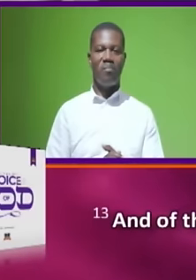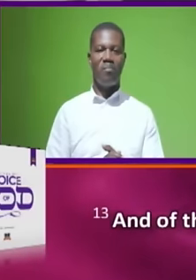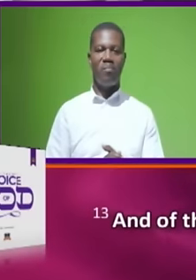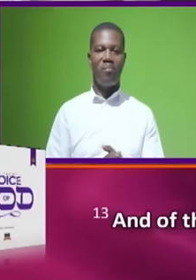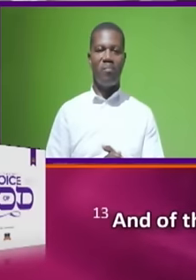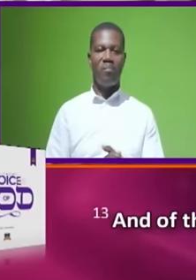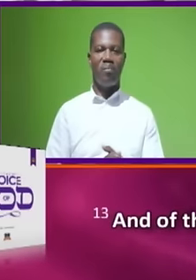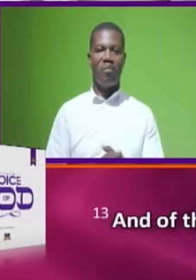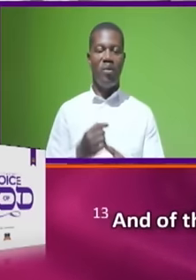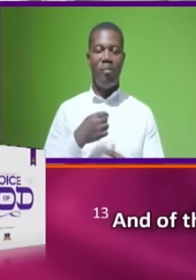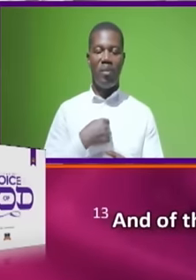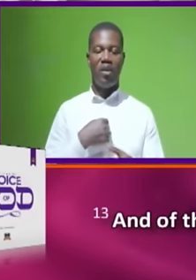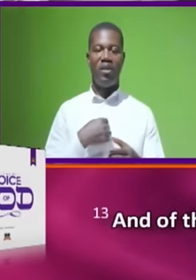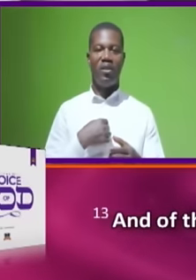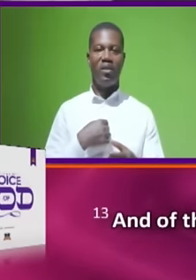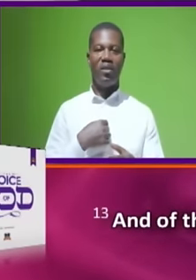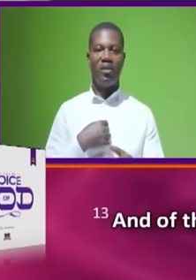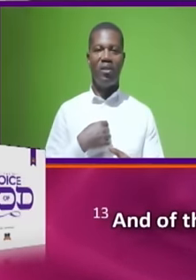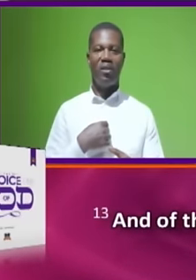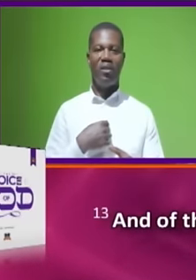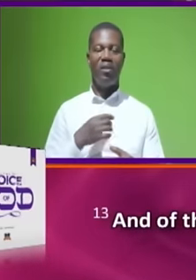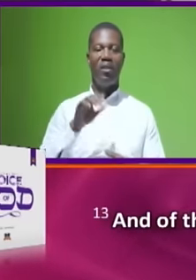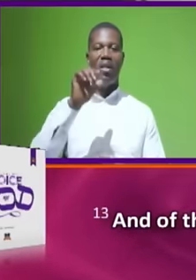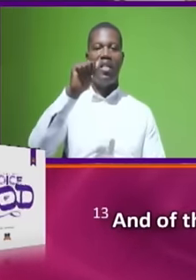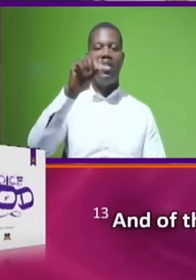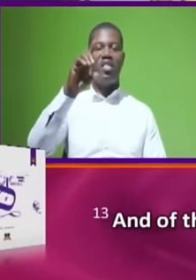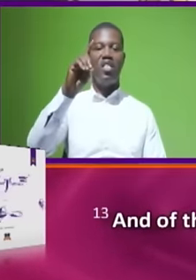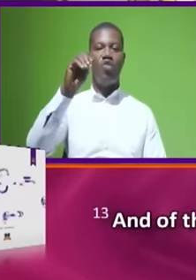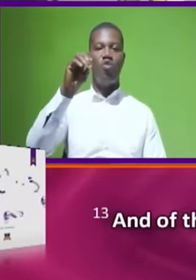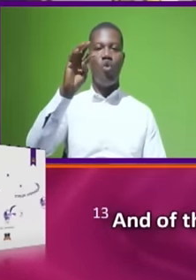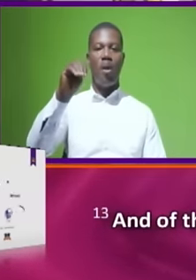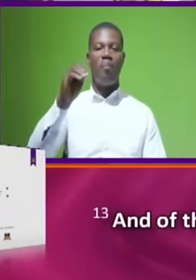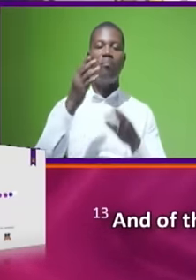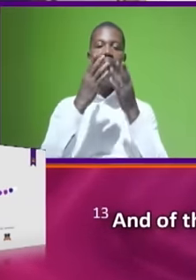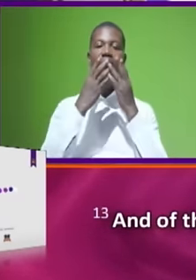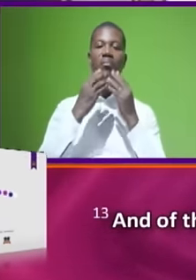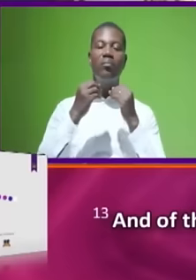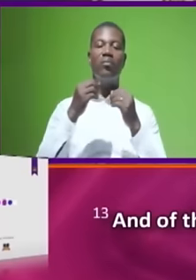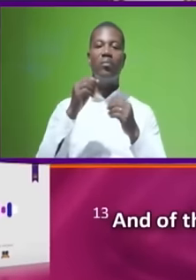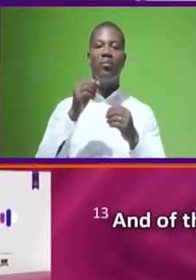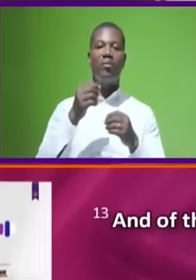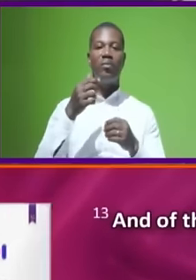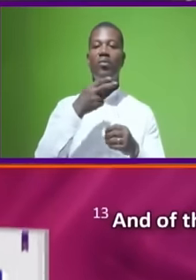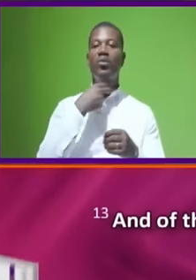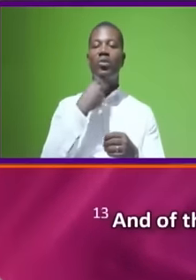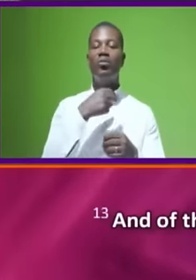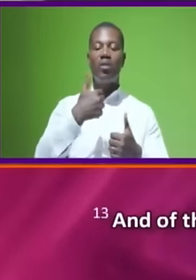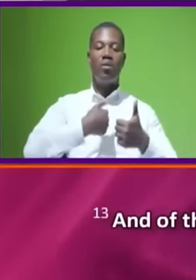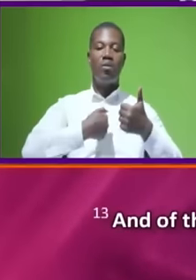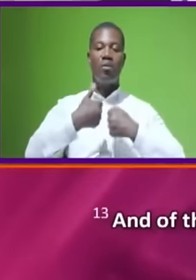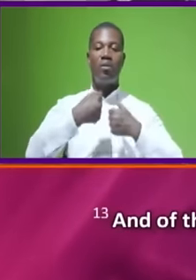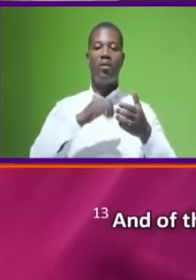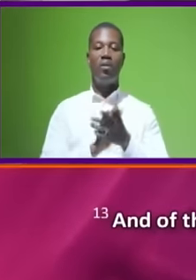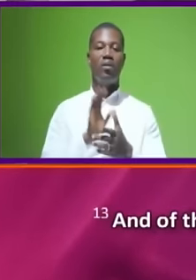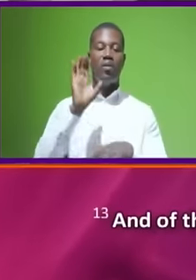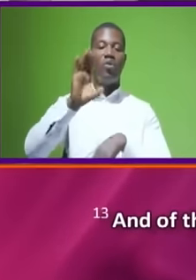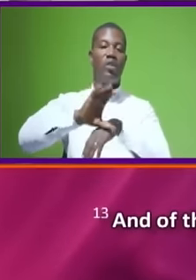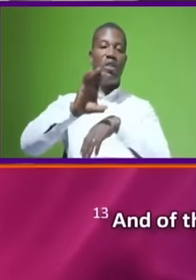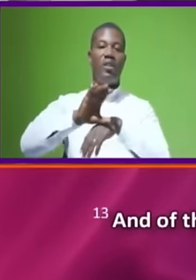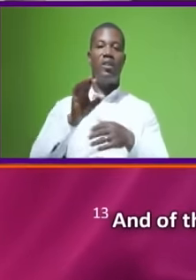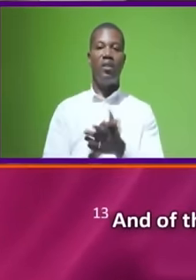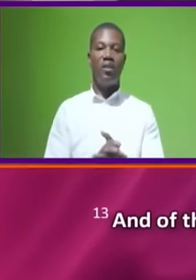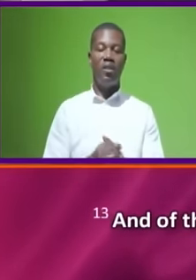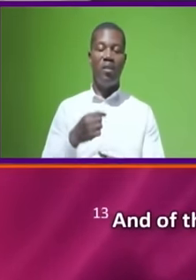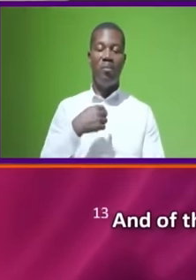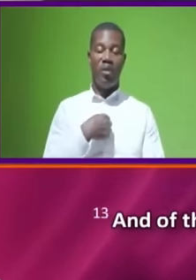Say me Adam. And it was up for Adam at them. Why sorry? And